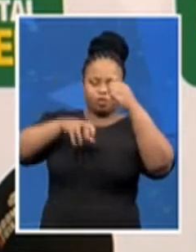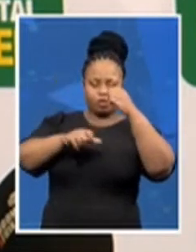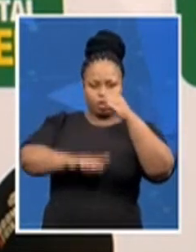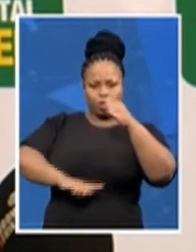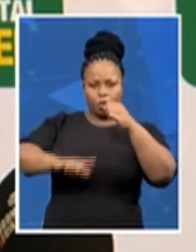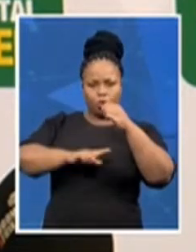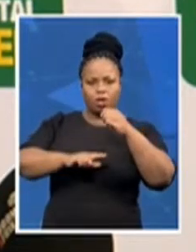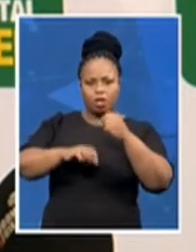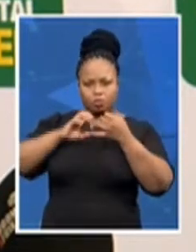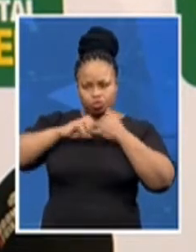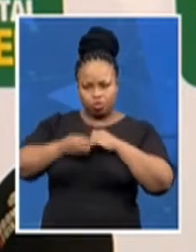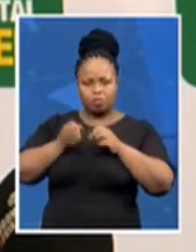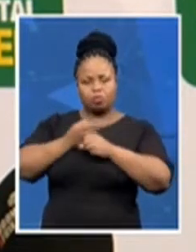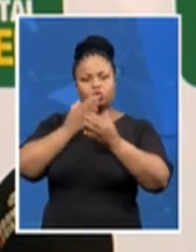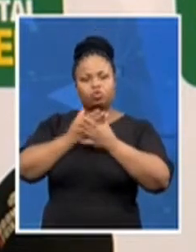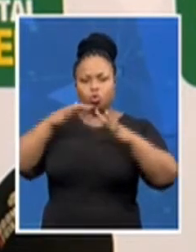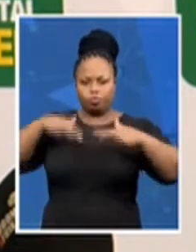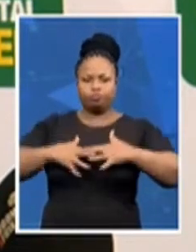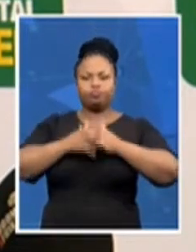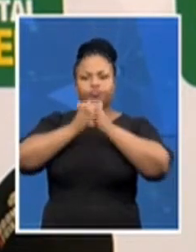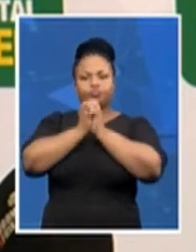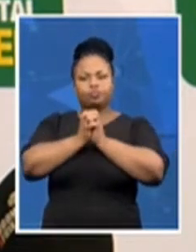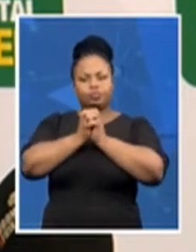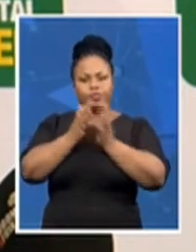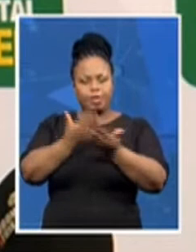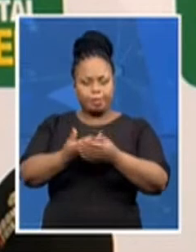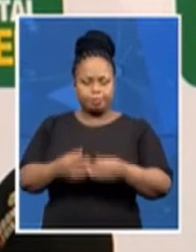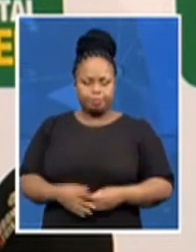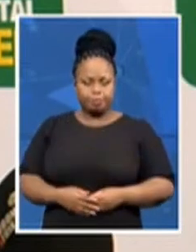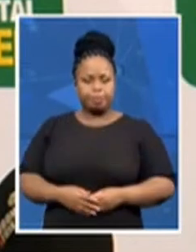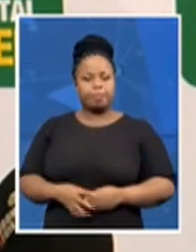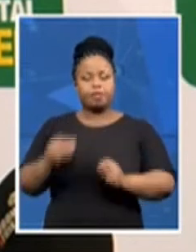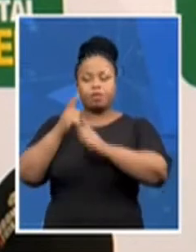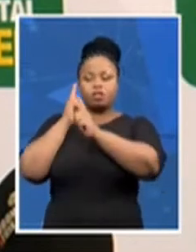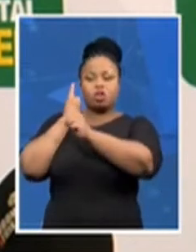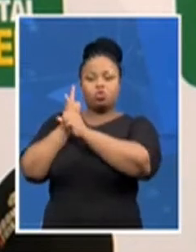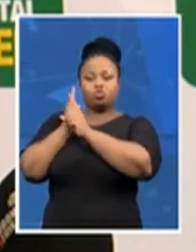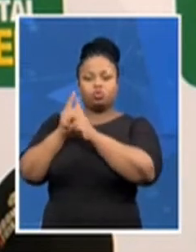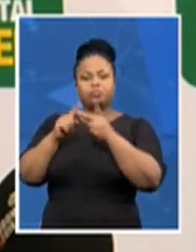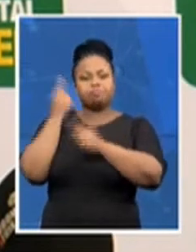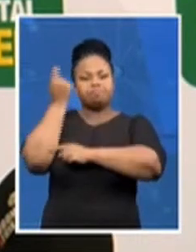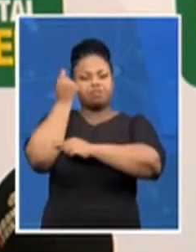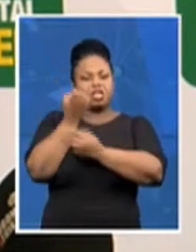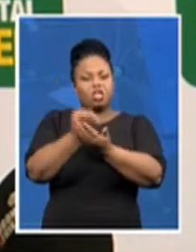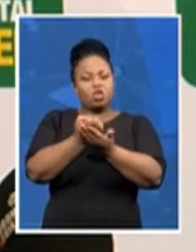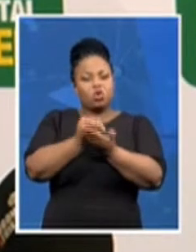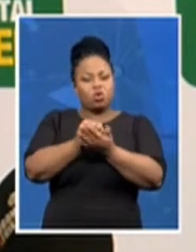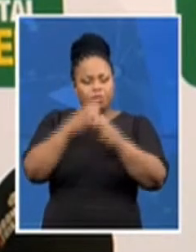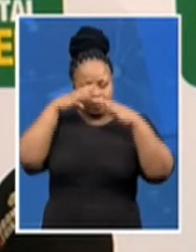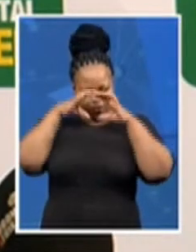together. Township and rural economy, focusing here, we will focus